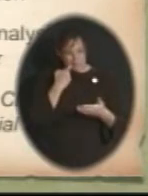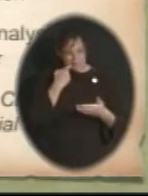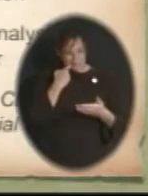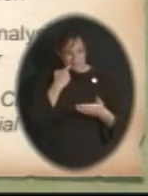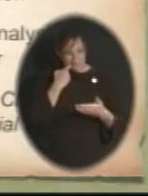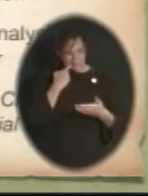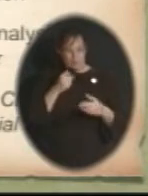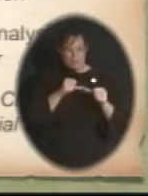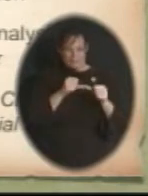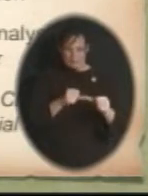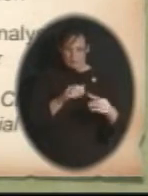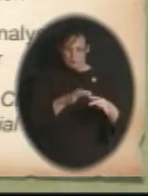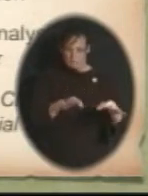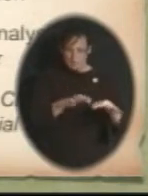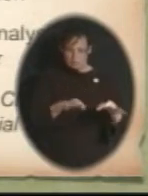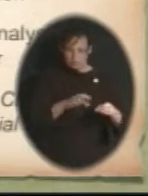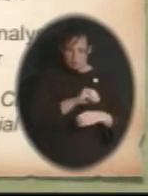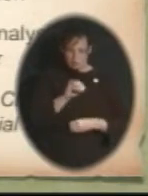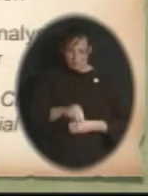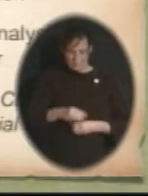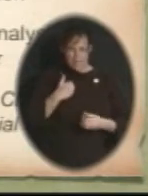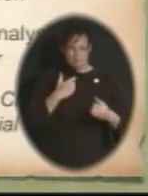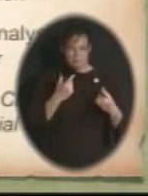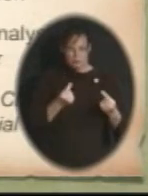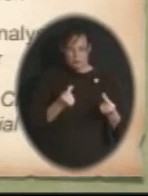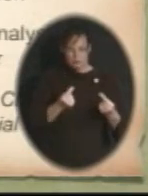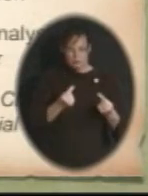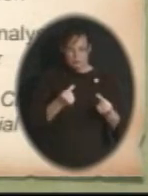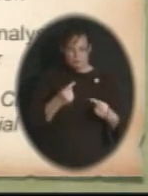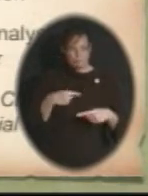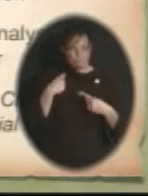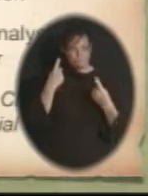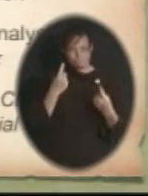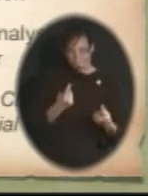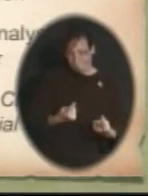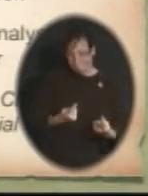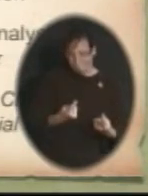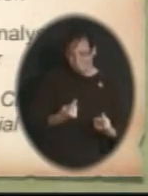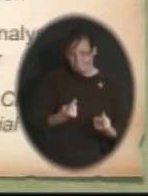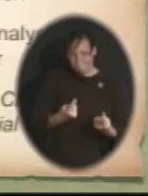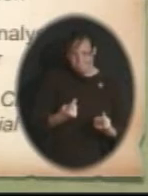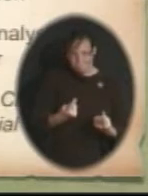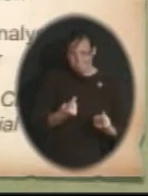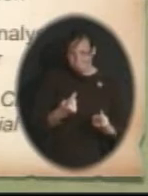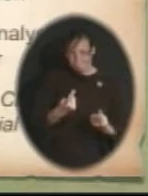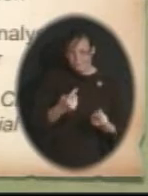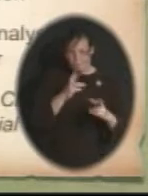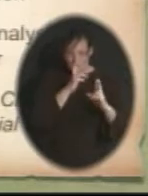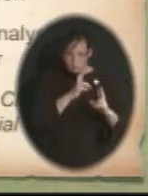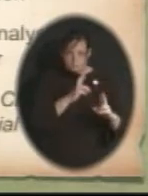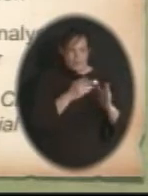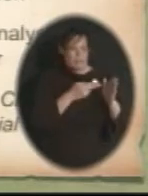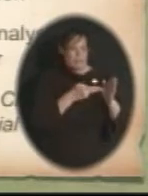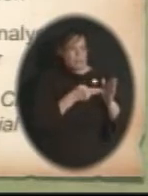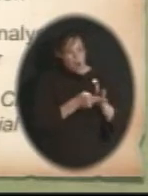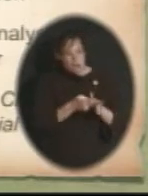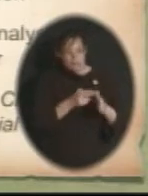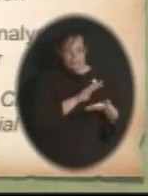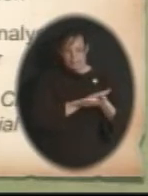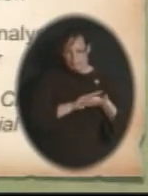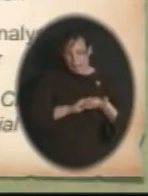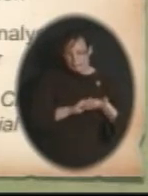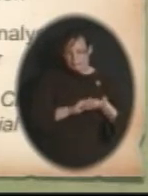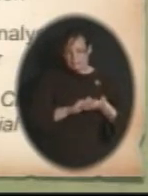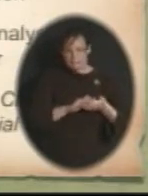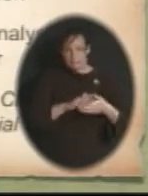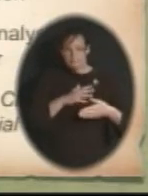we're continuing messages, and Olathe has been doing this for as long as I've been here, about respect and honesty and kindness and